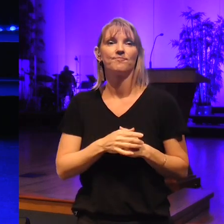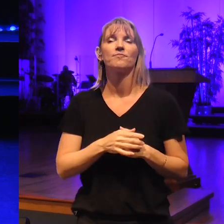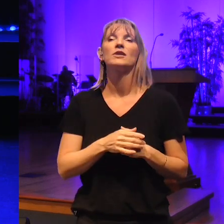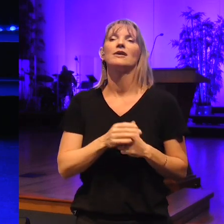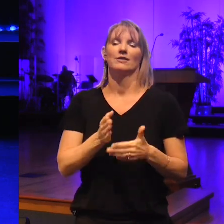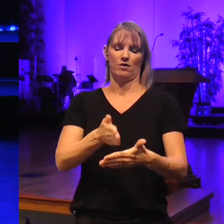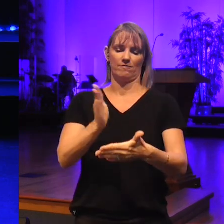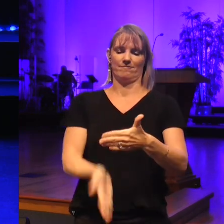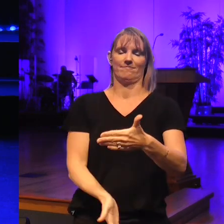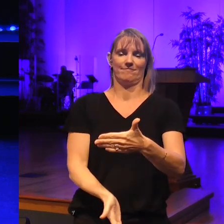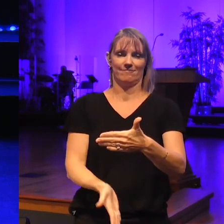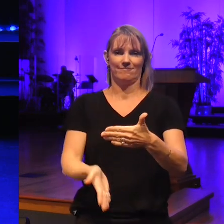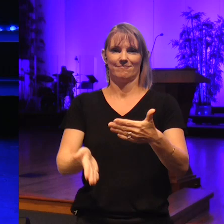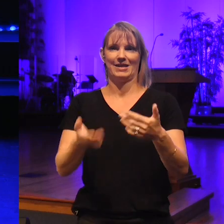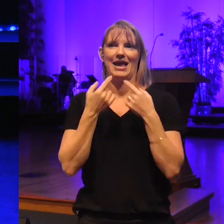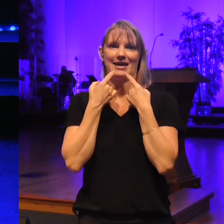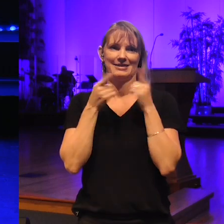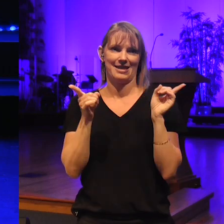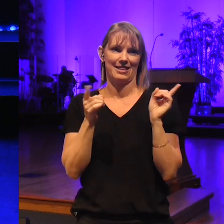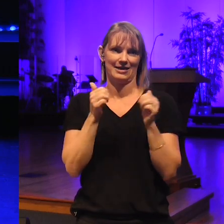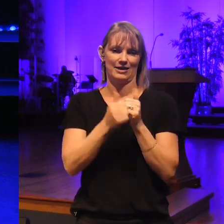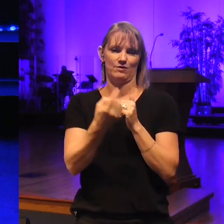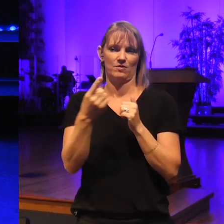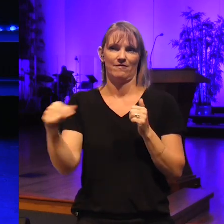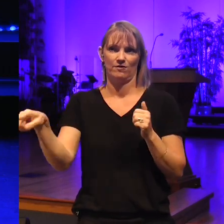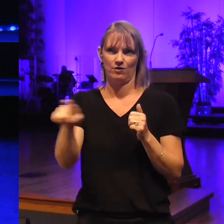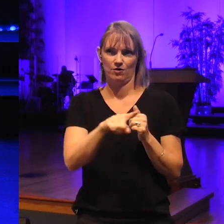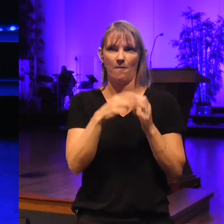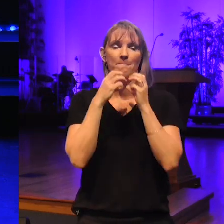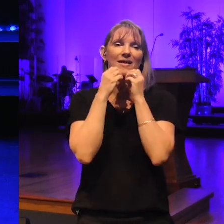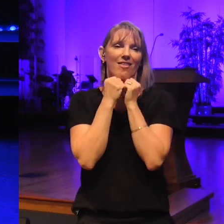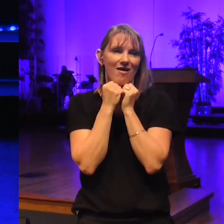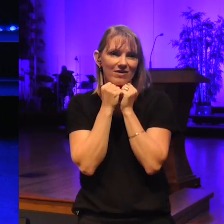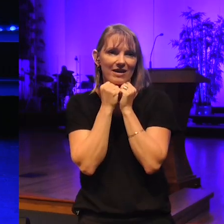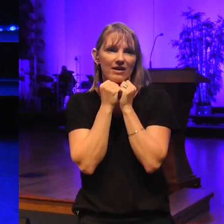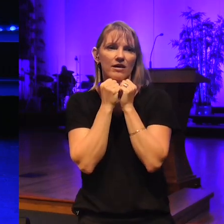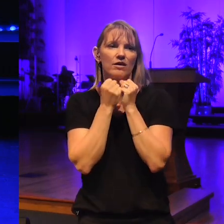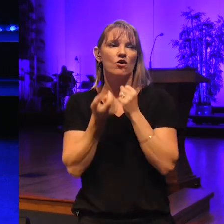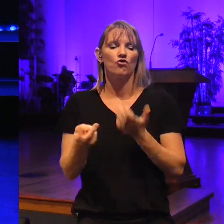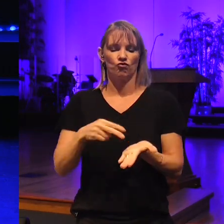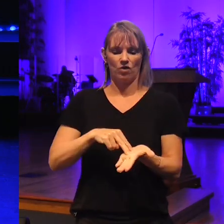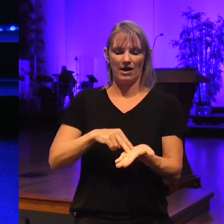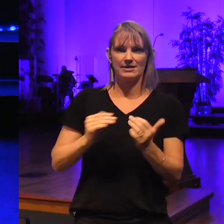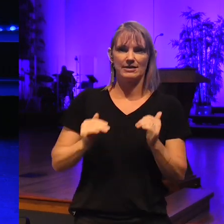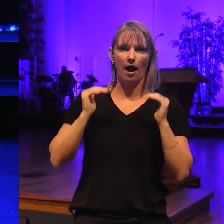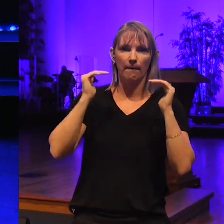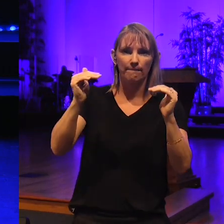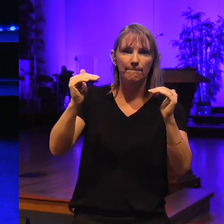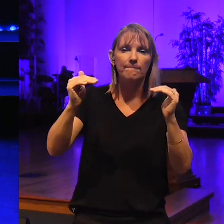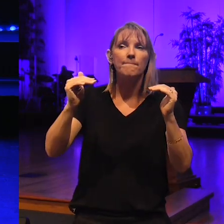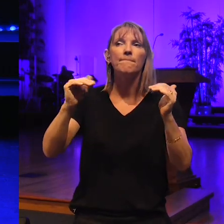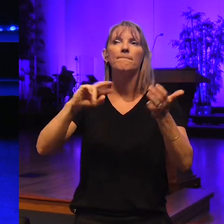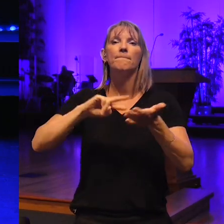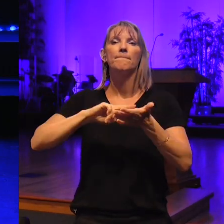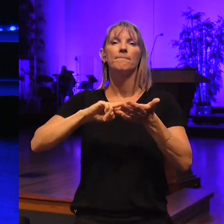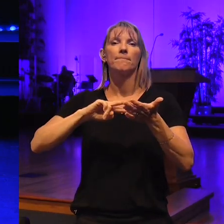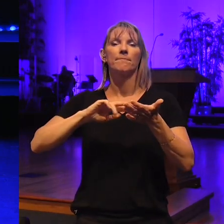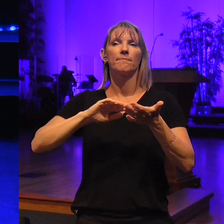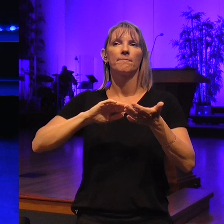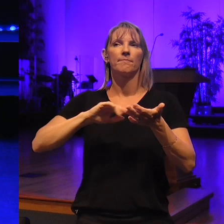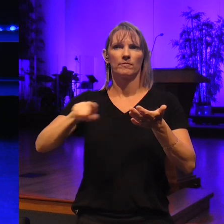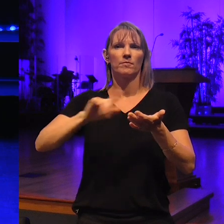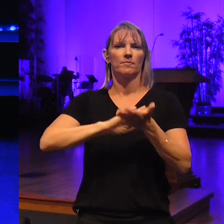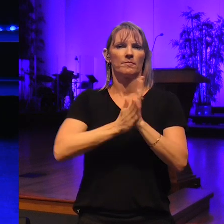So in conclusion, I say to each one of you, beloved, all to rise up is a awakened